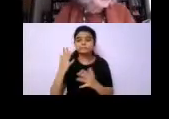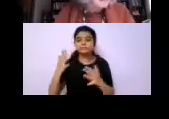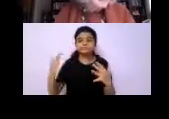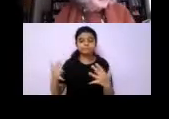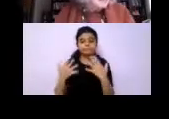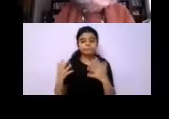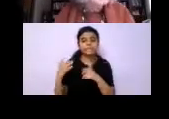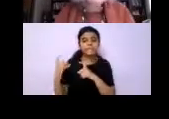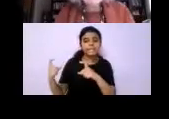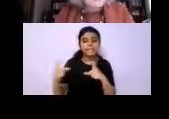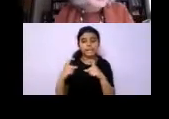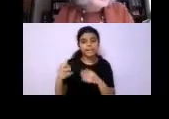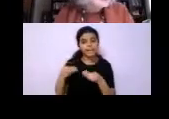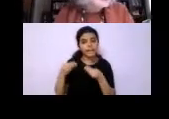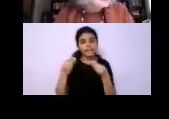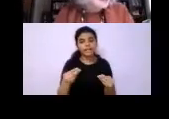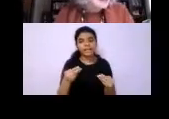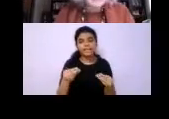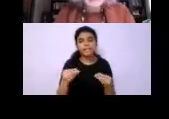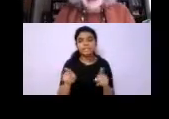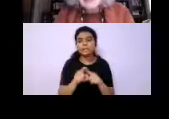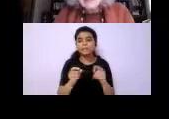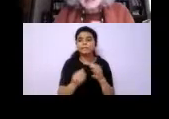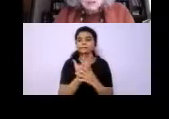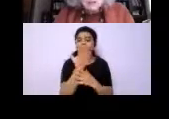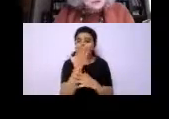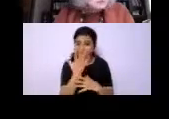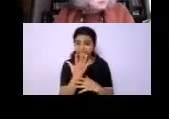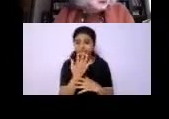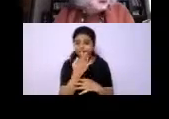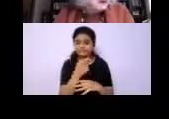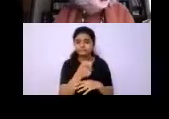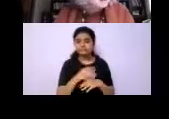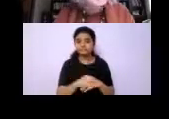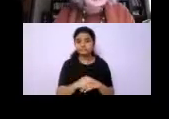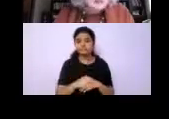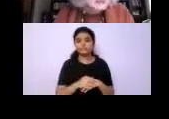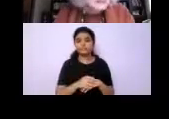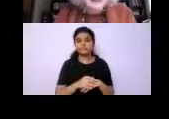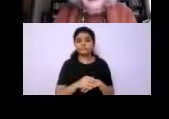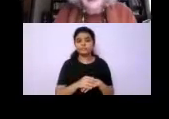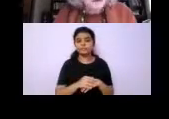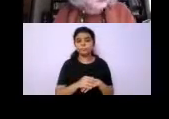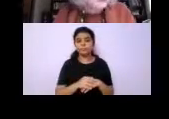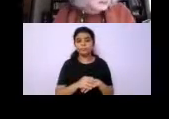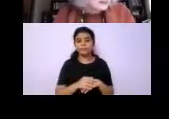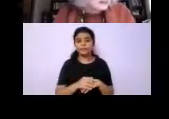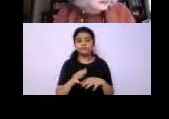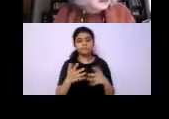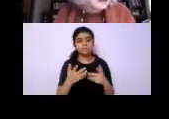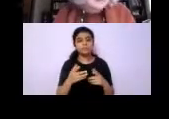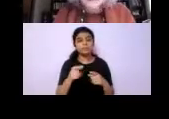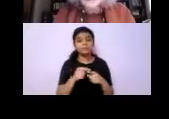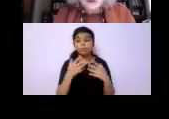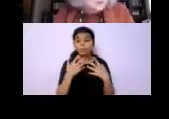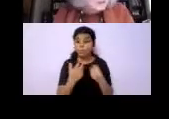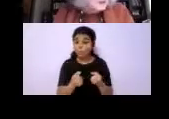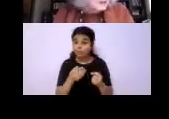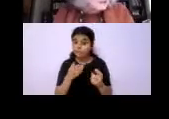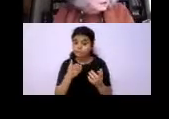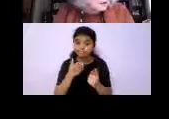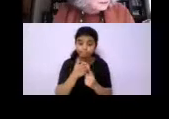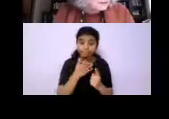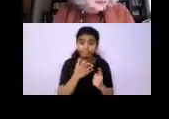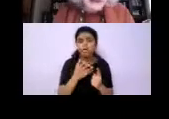care has to be a flourishing as endorsed by, or implicitly or explicitly, by the one who is